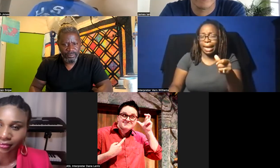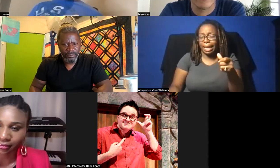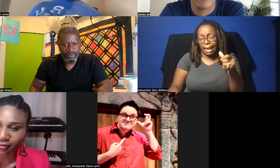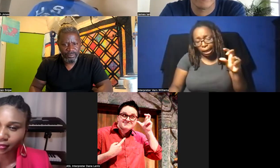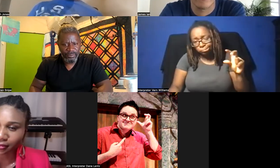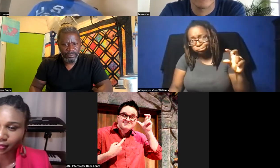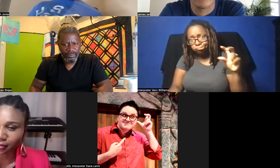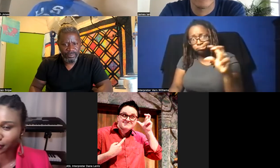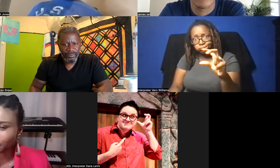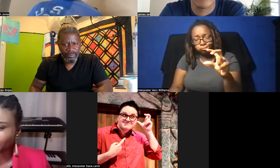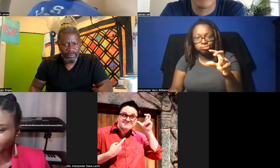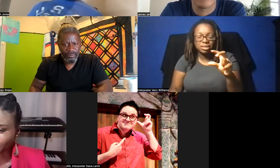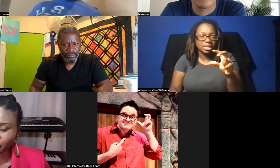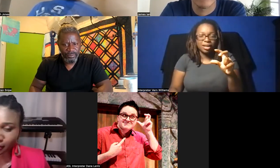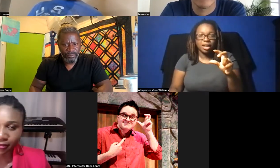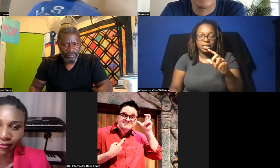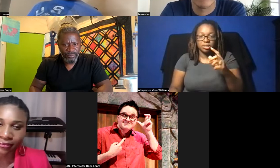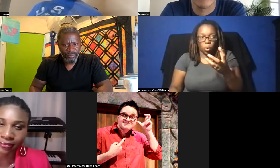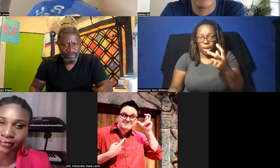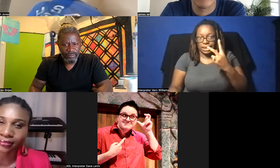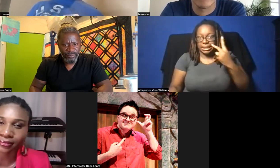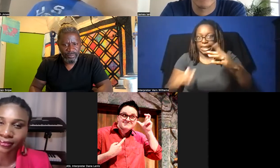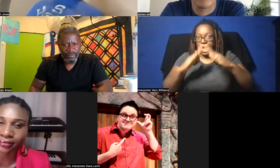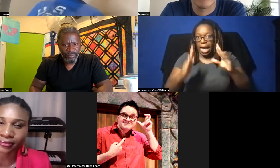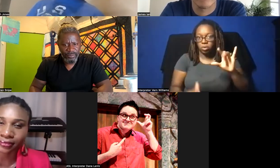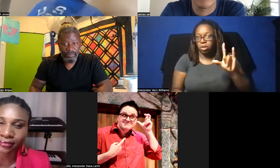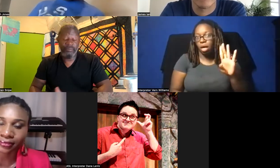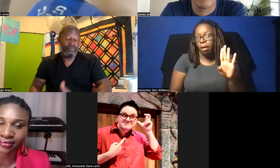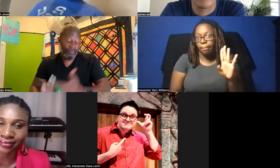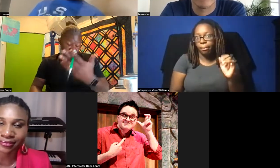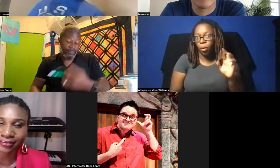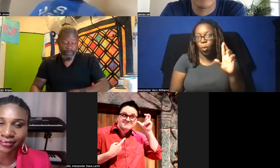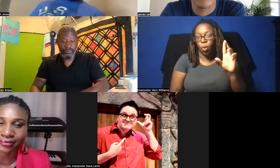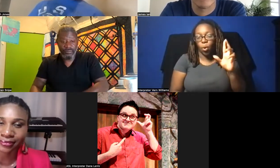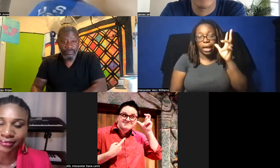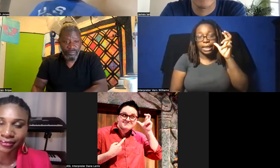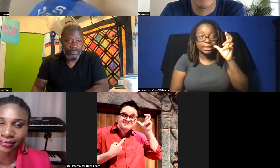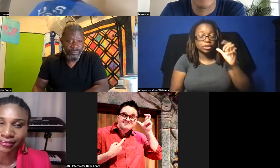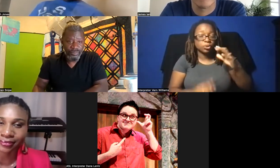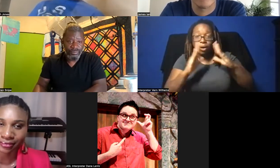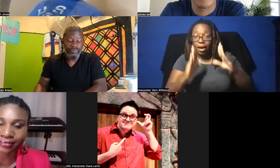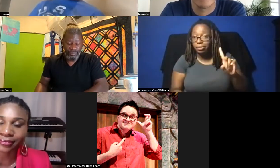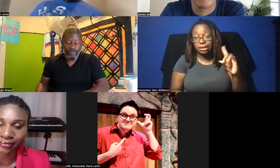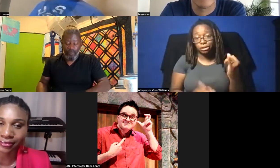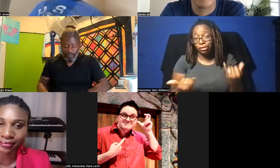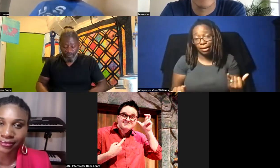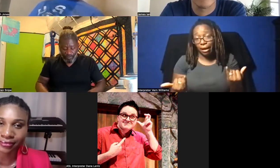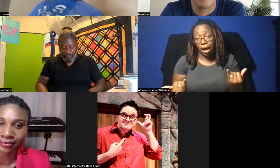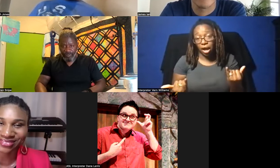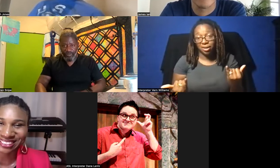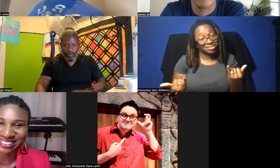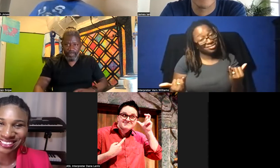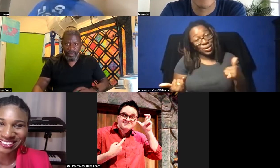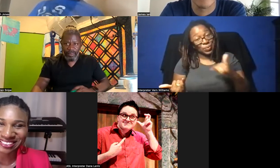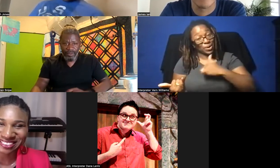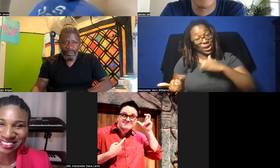money, selling out shows just to see a house club, go to, listen to a house DJ right now. We coming back, you